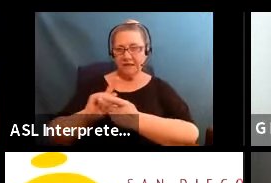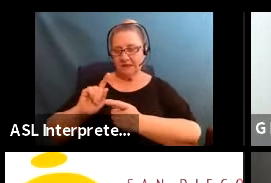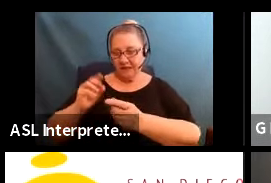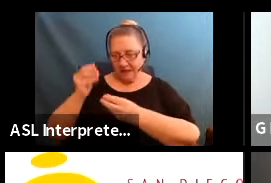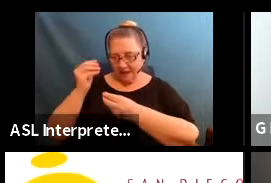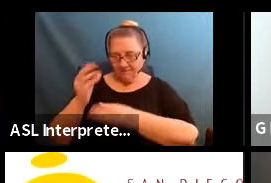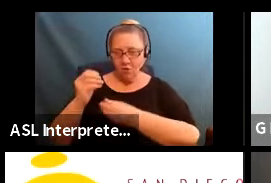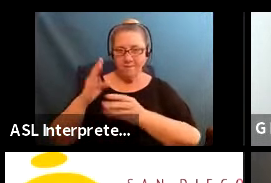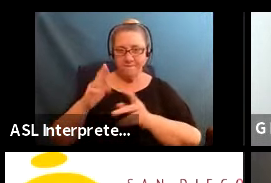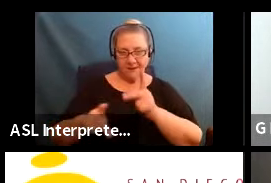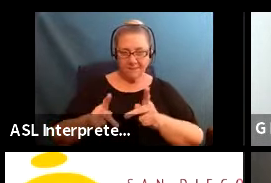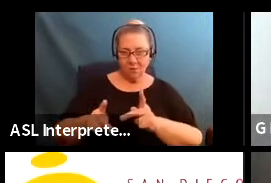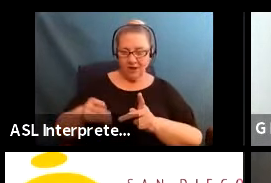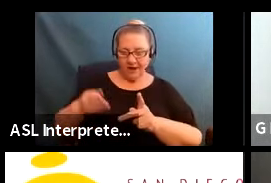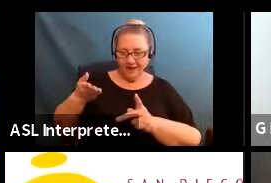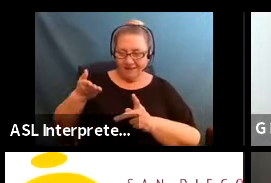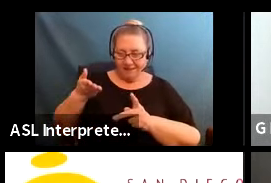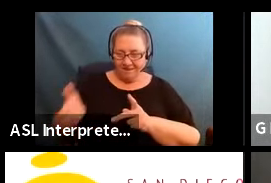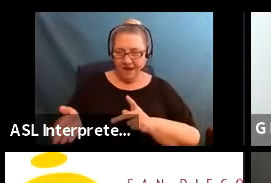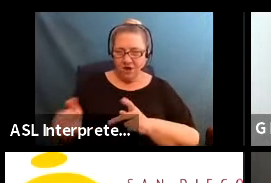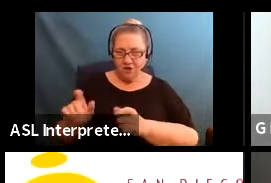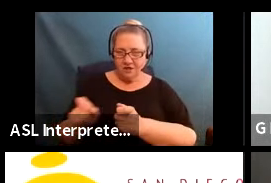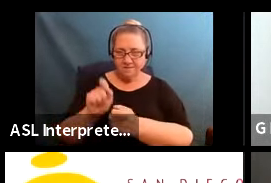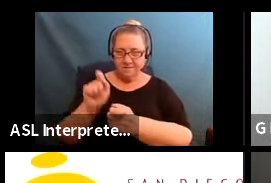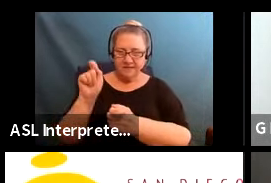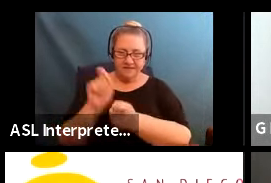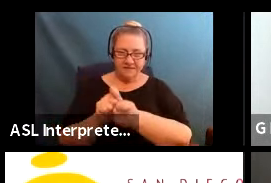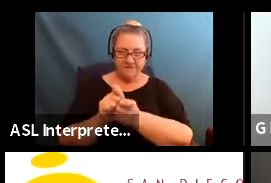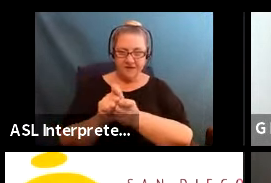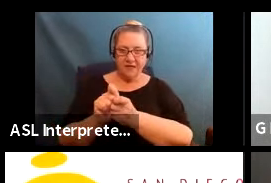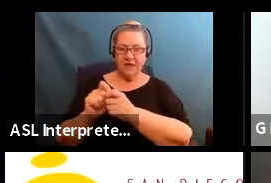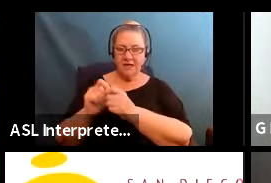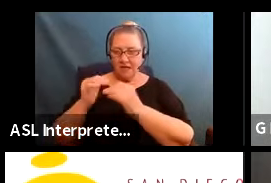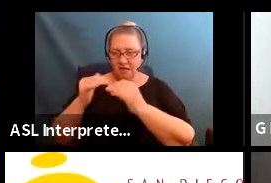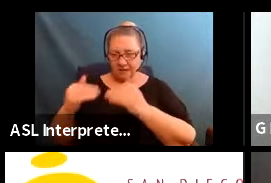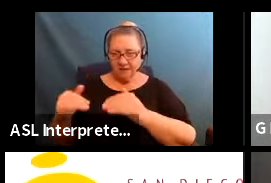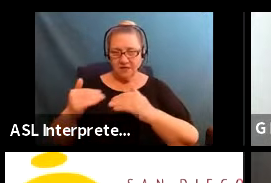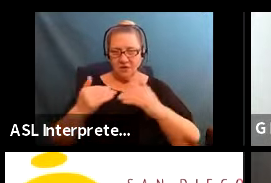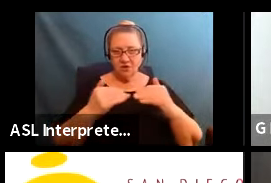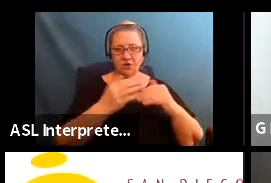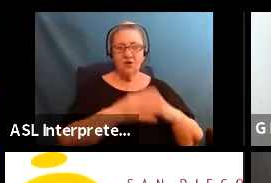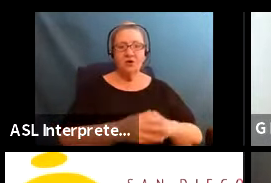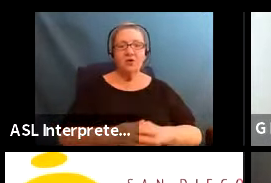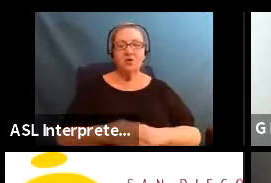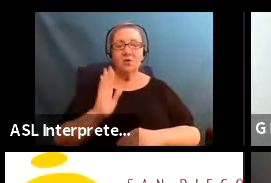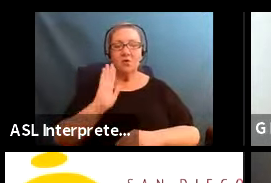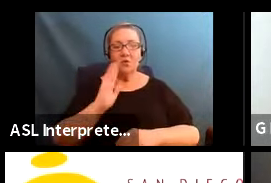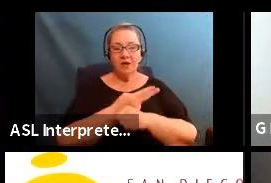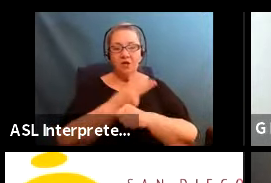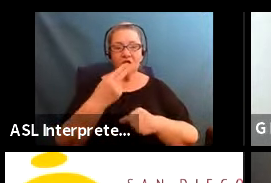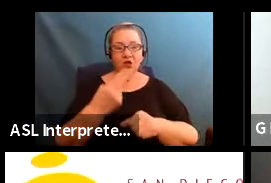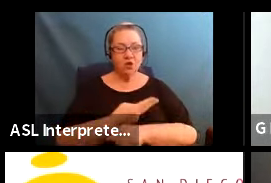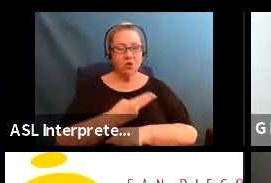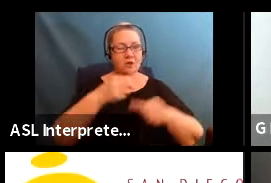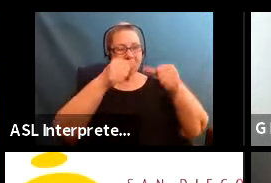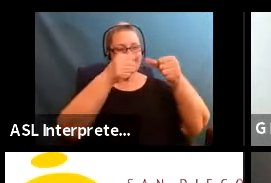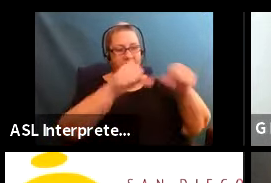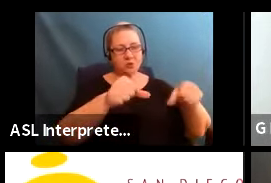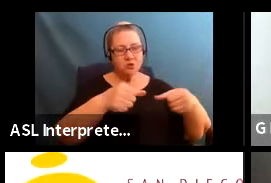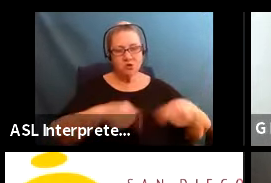about doing what we call guerrilla marketing, which is like the wheat postings or having posters in grocery